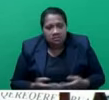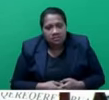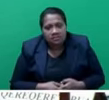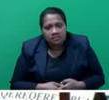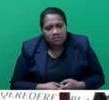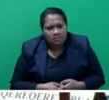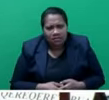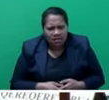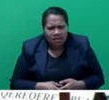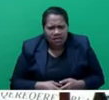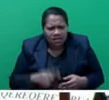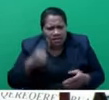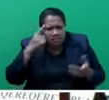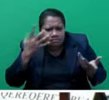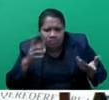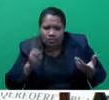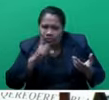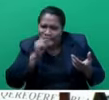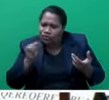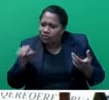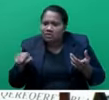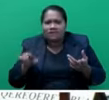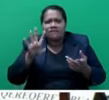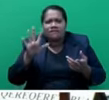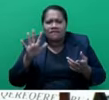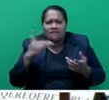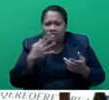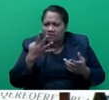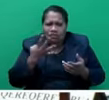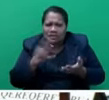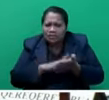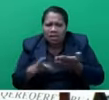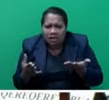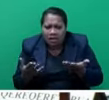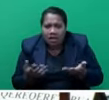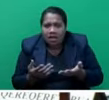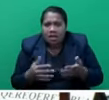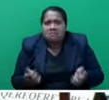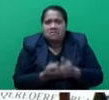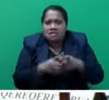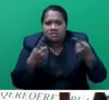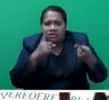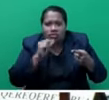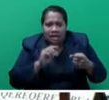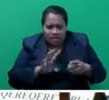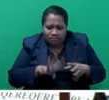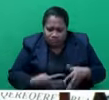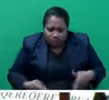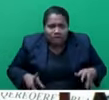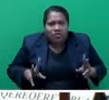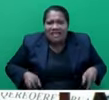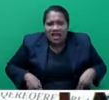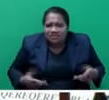we could do with that 540 million. How many free kidney dialysis we could provide. How much free medicine we could, how